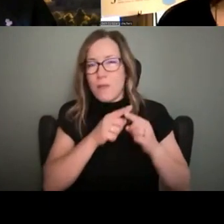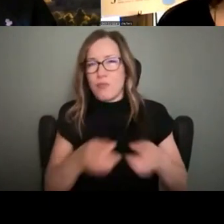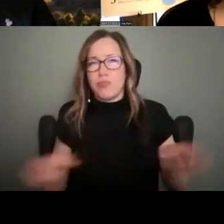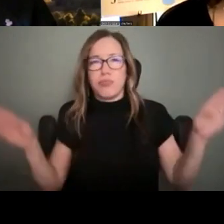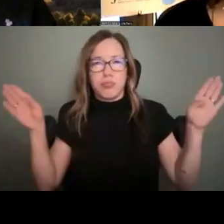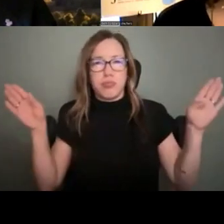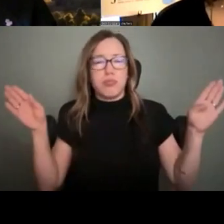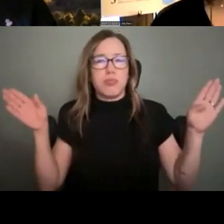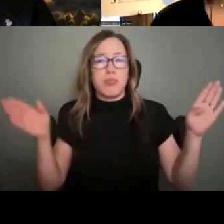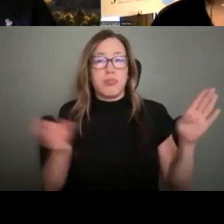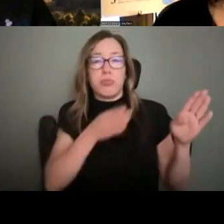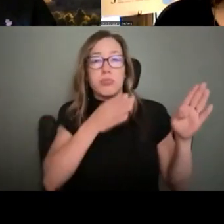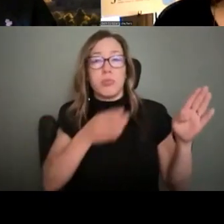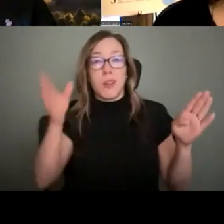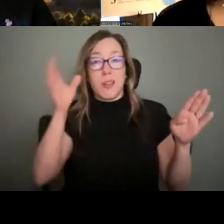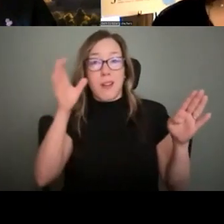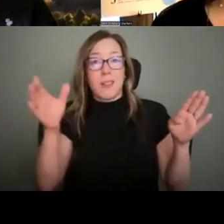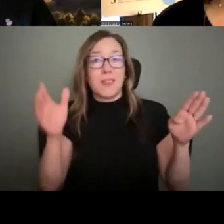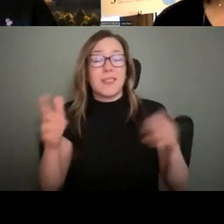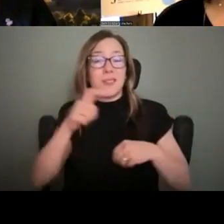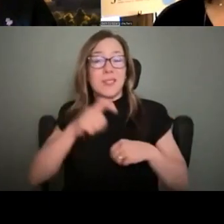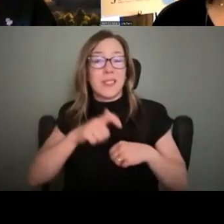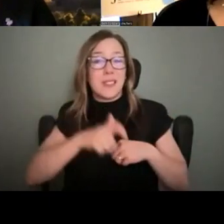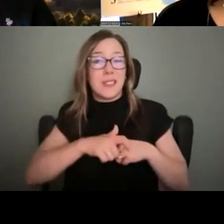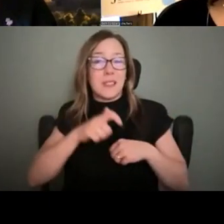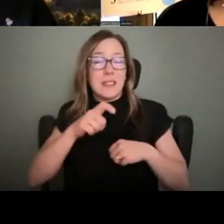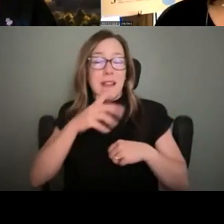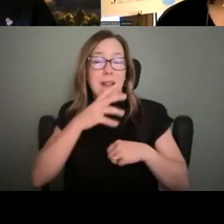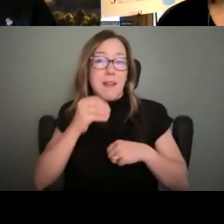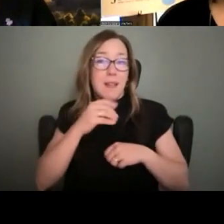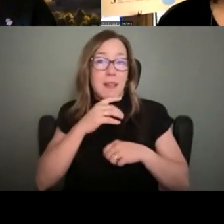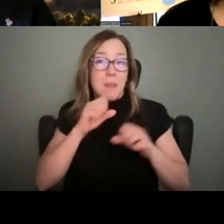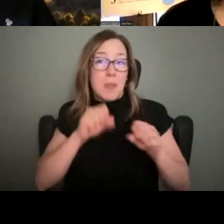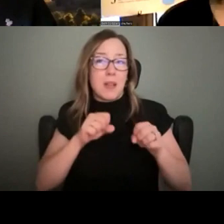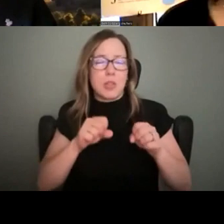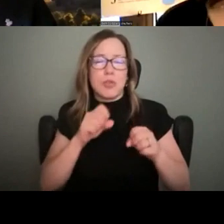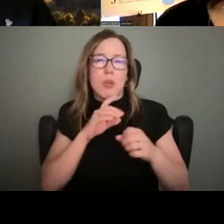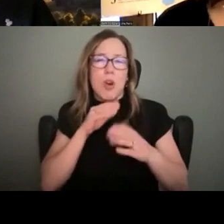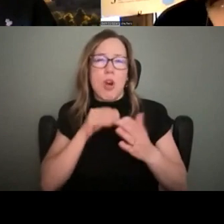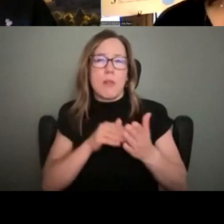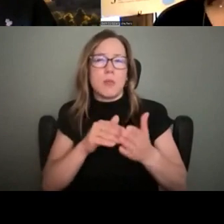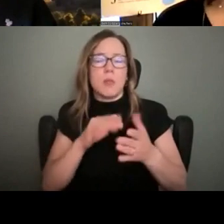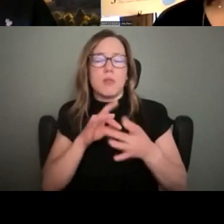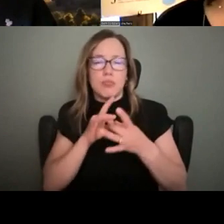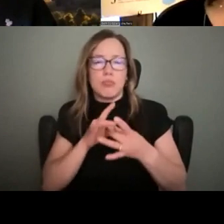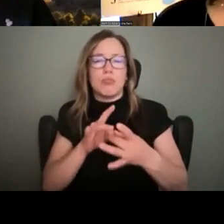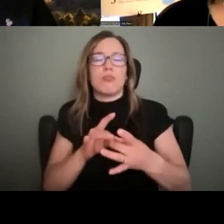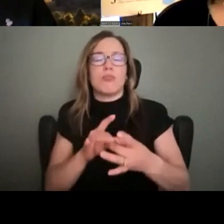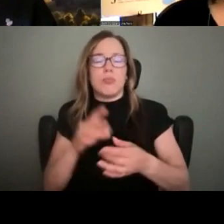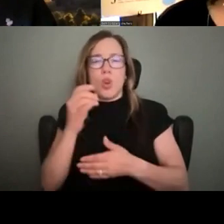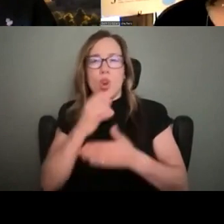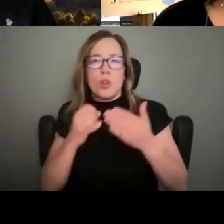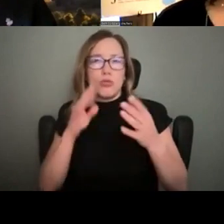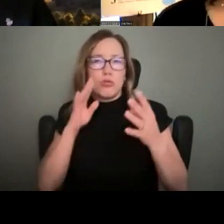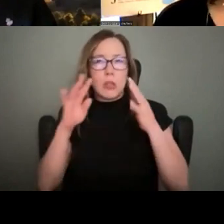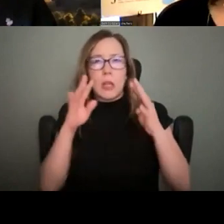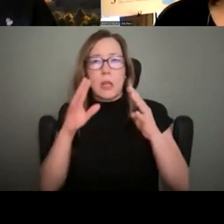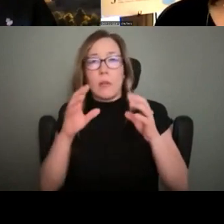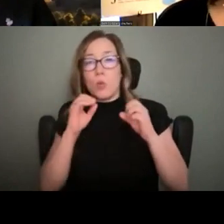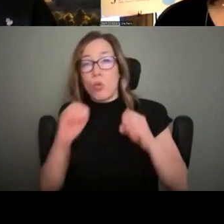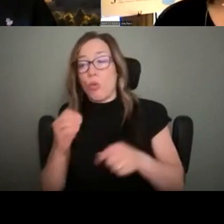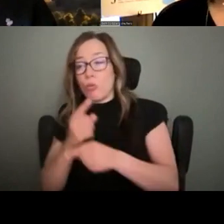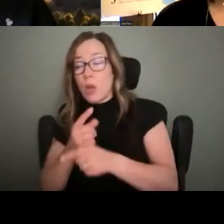and abilities. And they often involve the creative arts because there's no right or wrong answer. They tap into